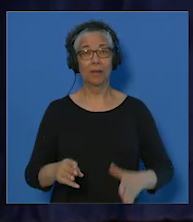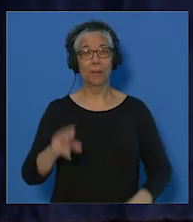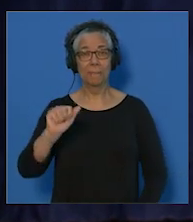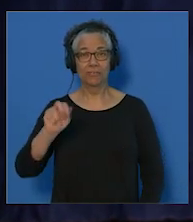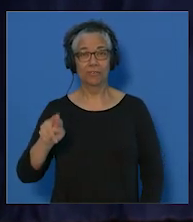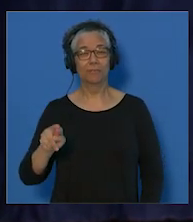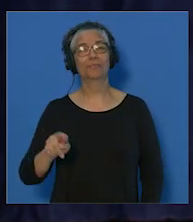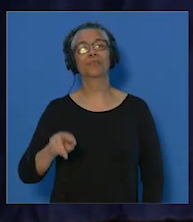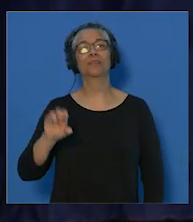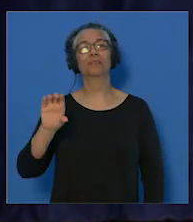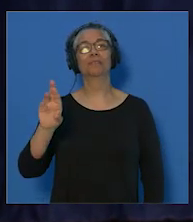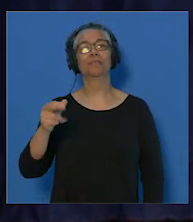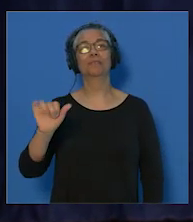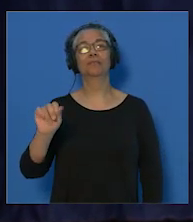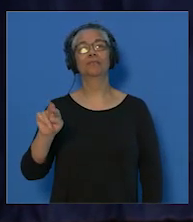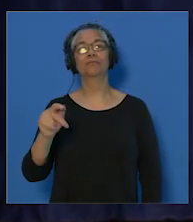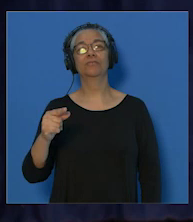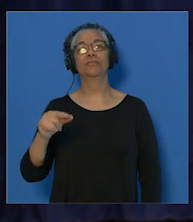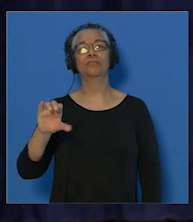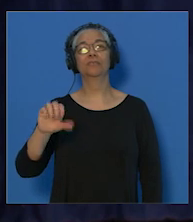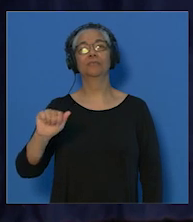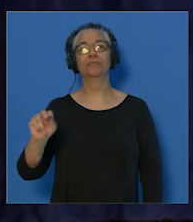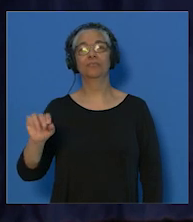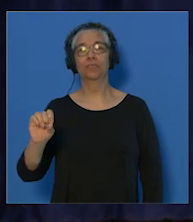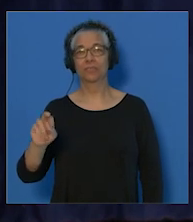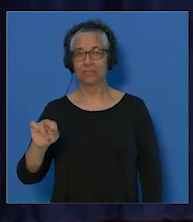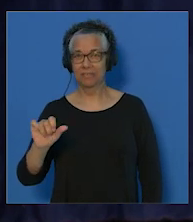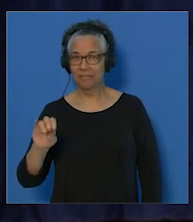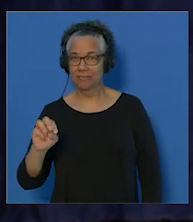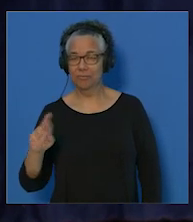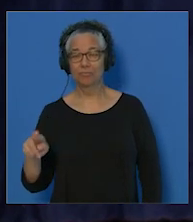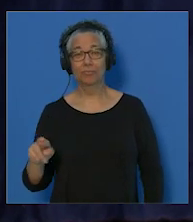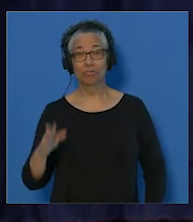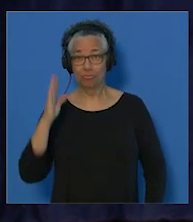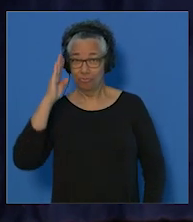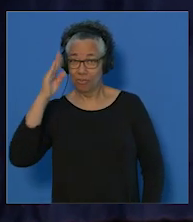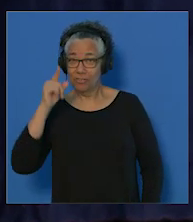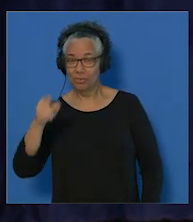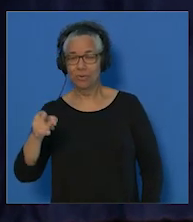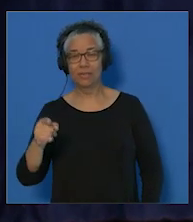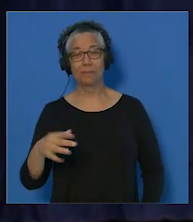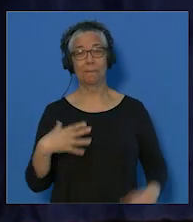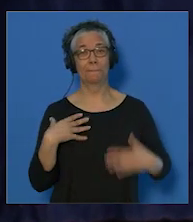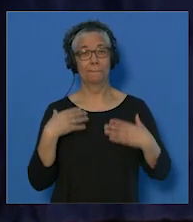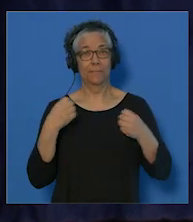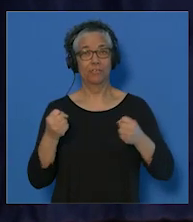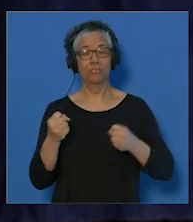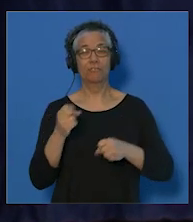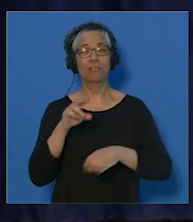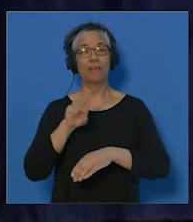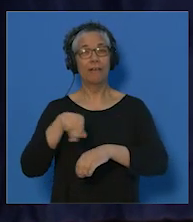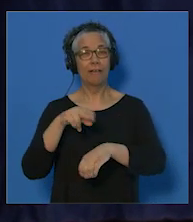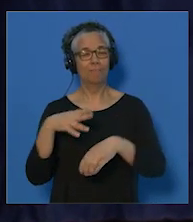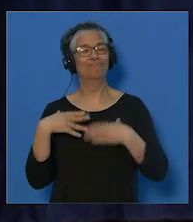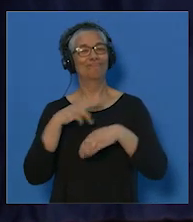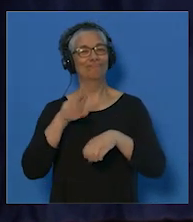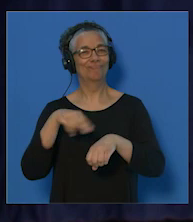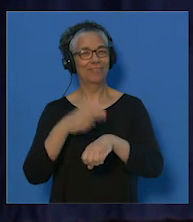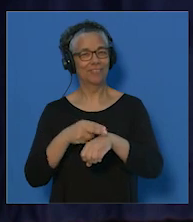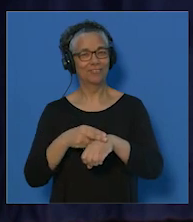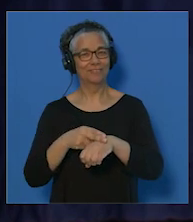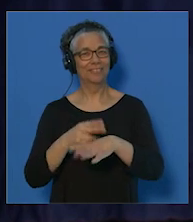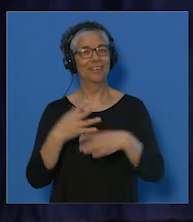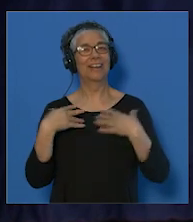who will be addressing you as well as the Minister of Health and the Minister of Education. The Minister of National